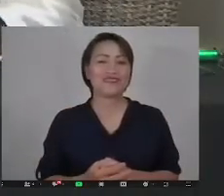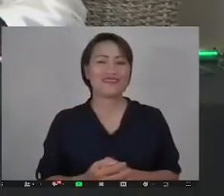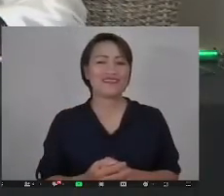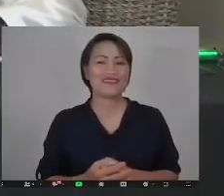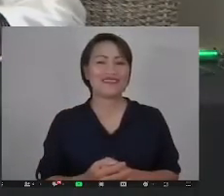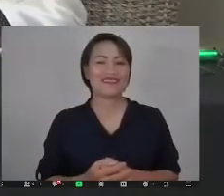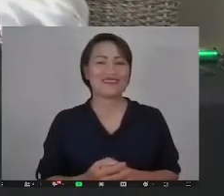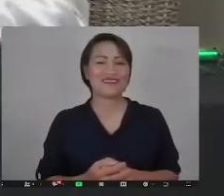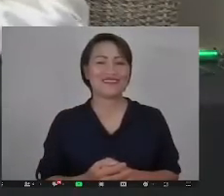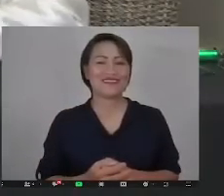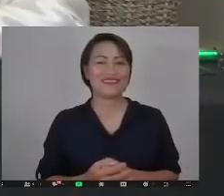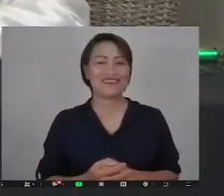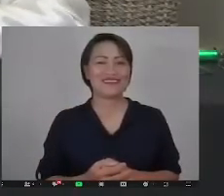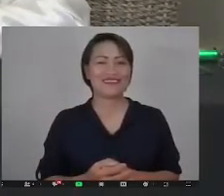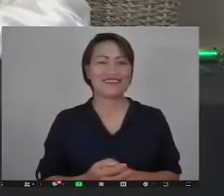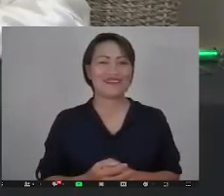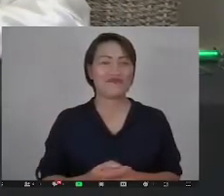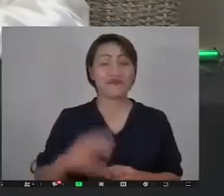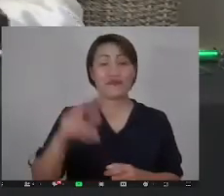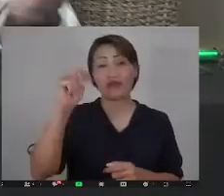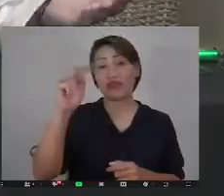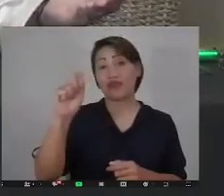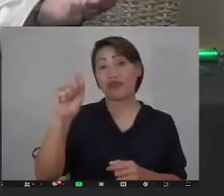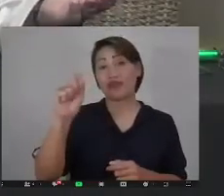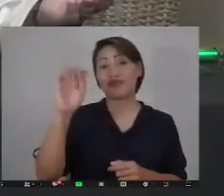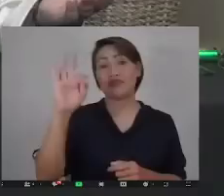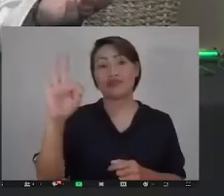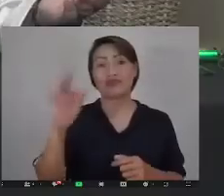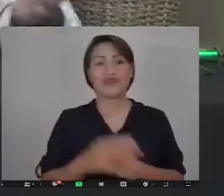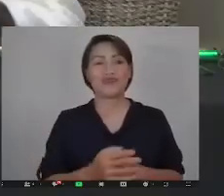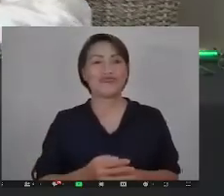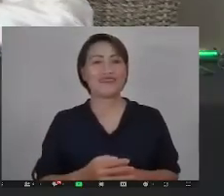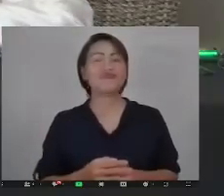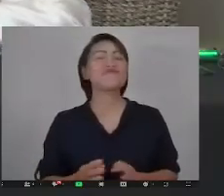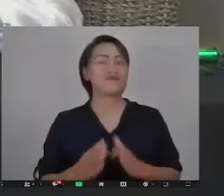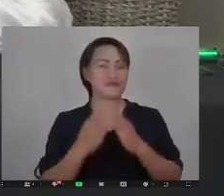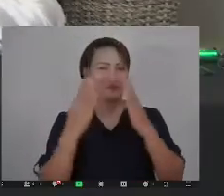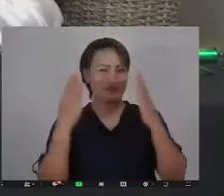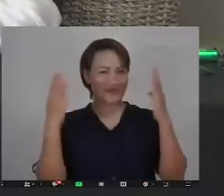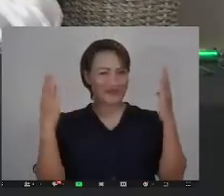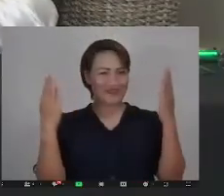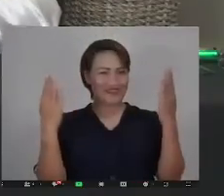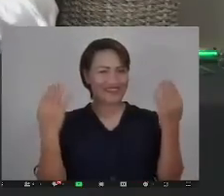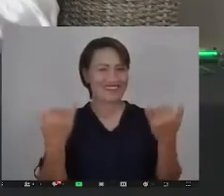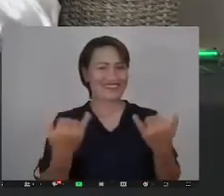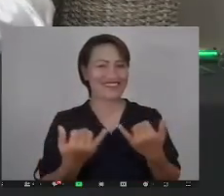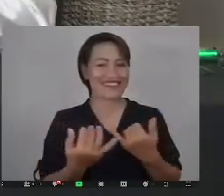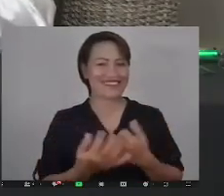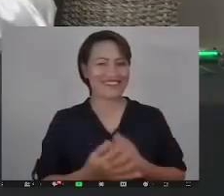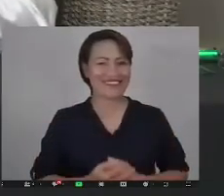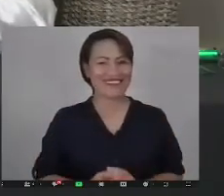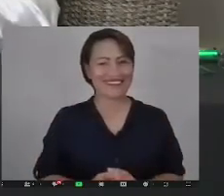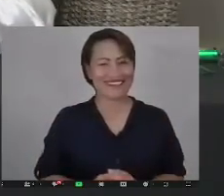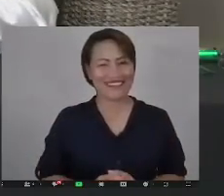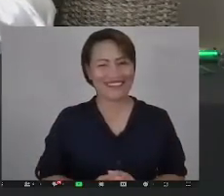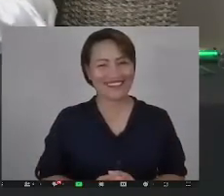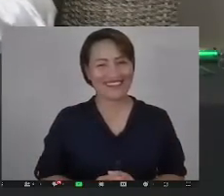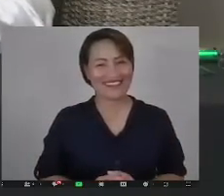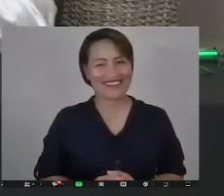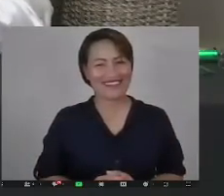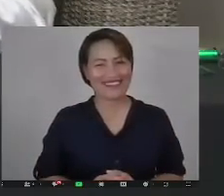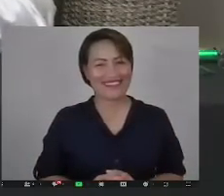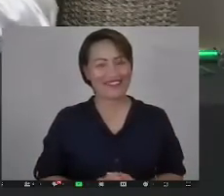Science and Technology Fair 2022 is formally opened.